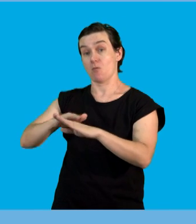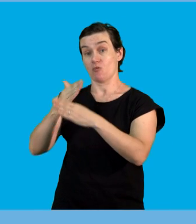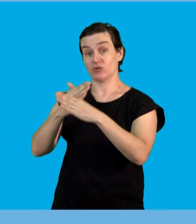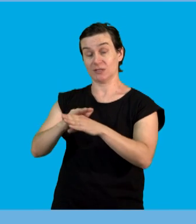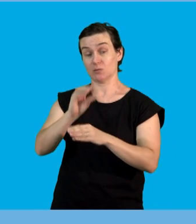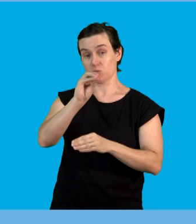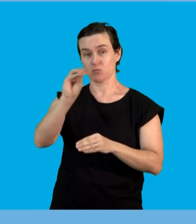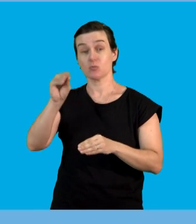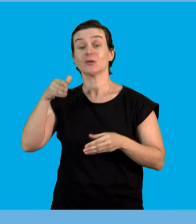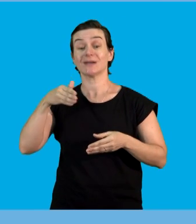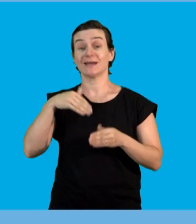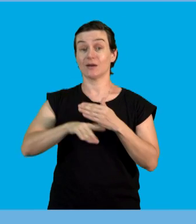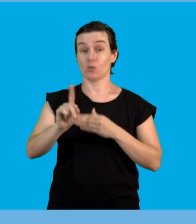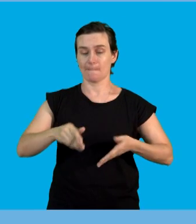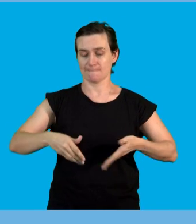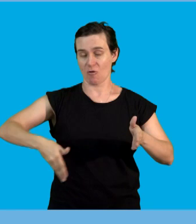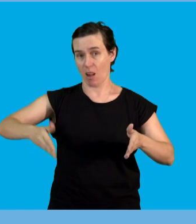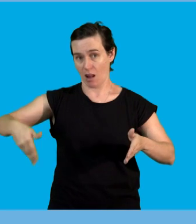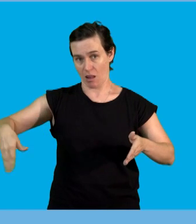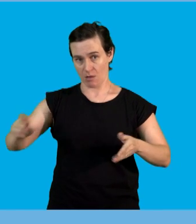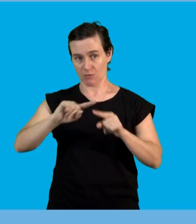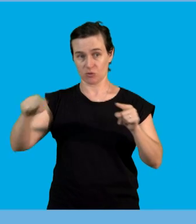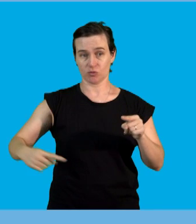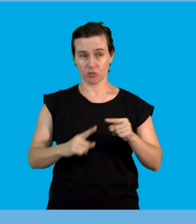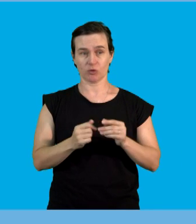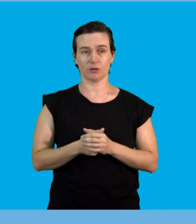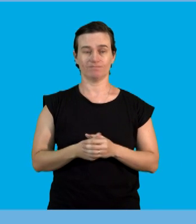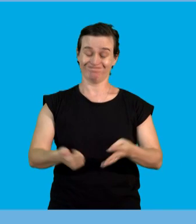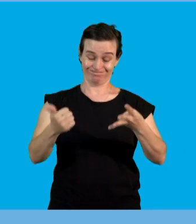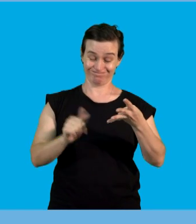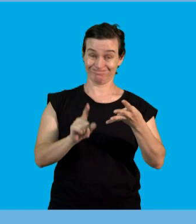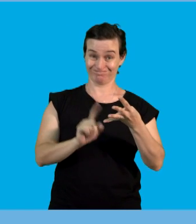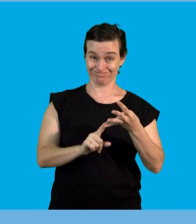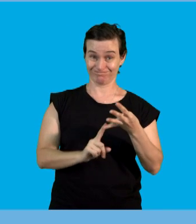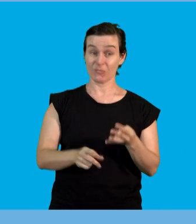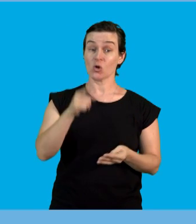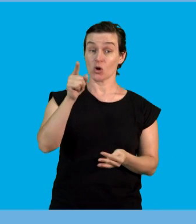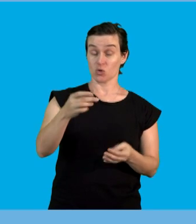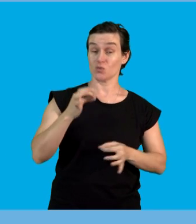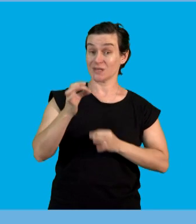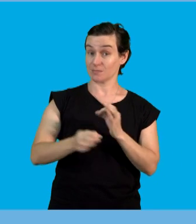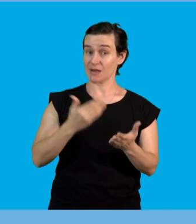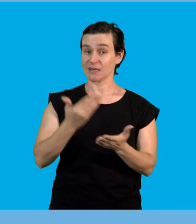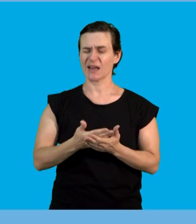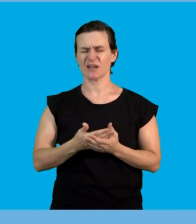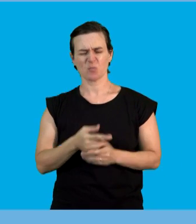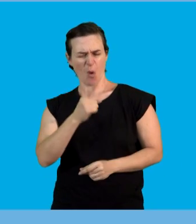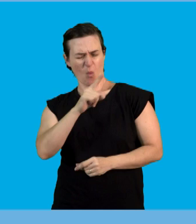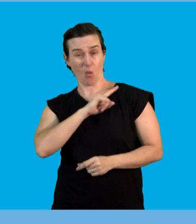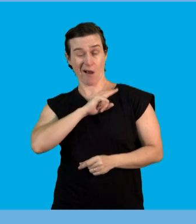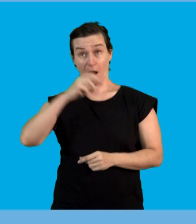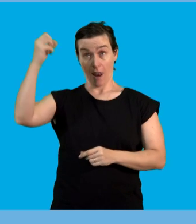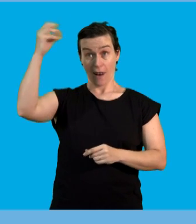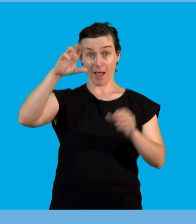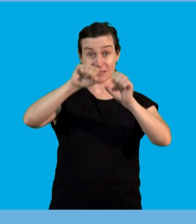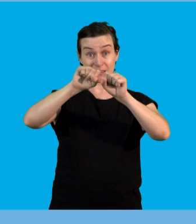parallel. And lastly, what you should be able to know by the end of the lesson is that you need to be able to explain why lighting